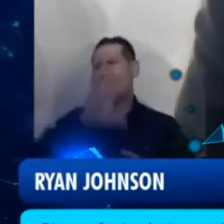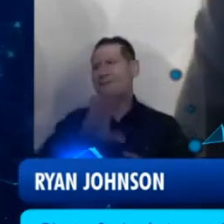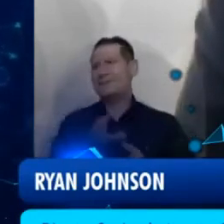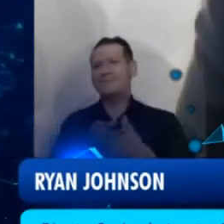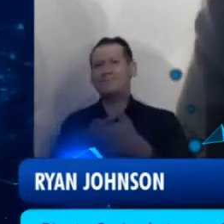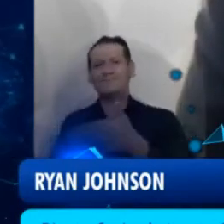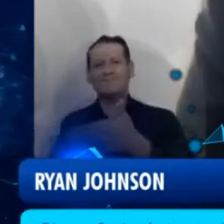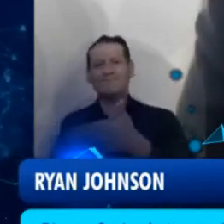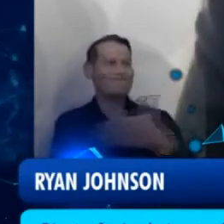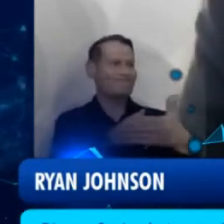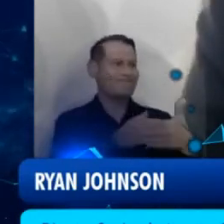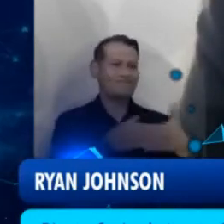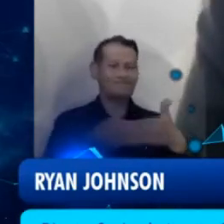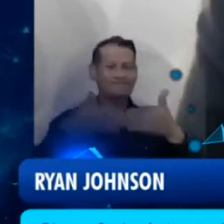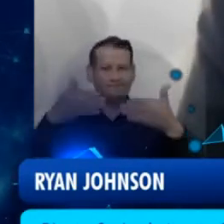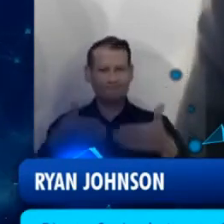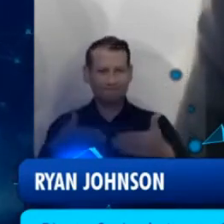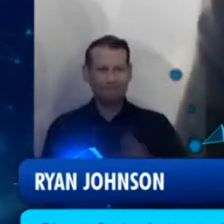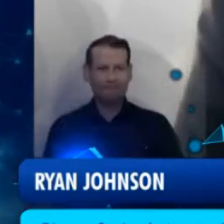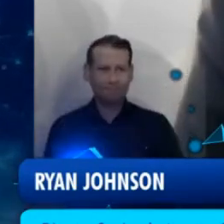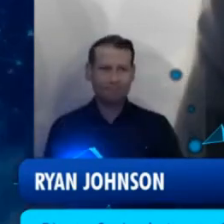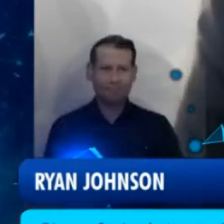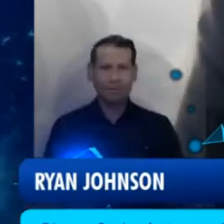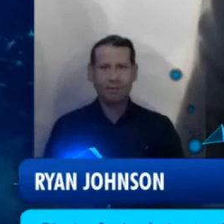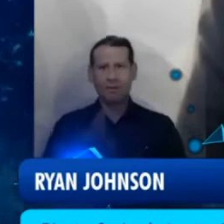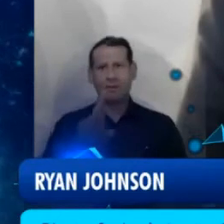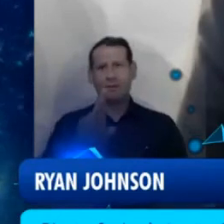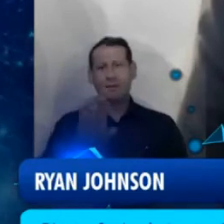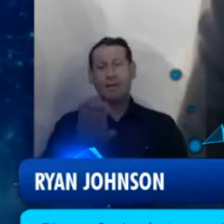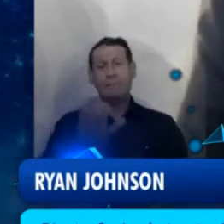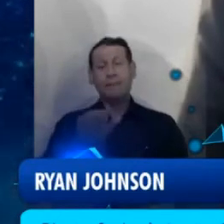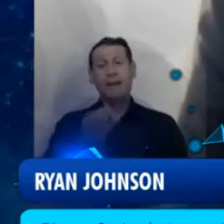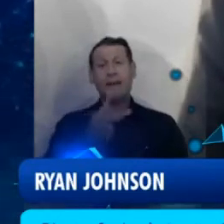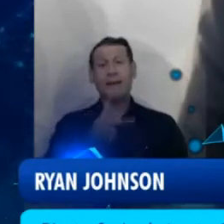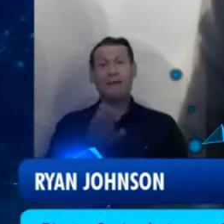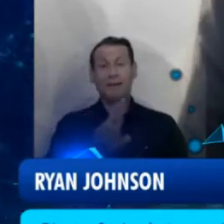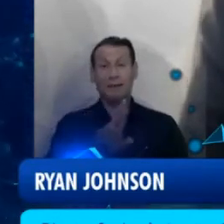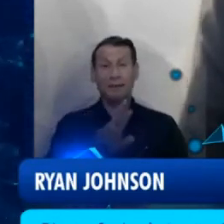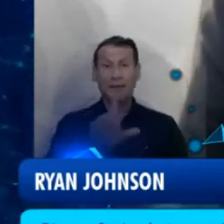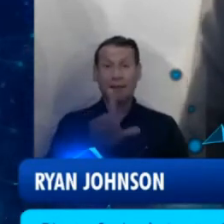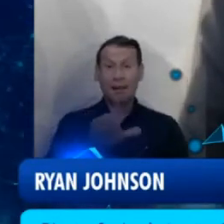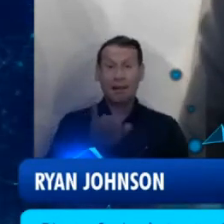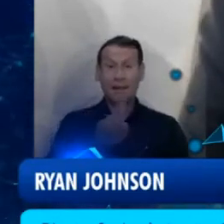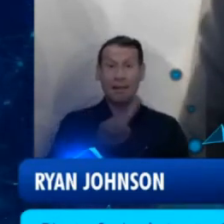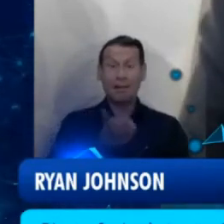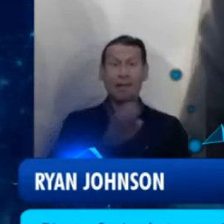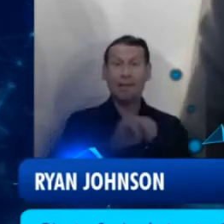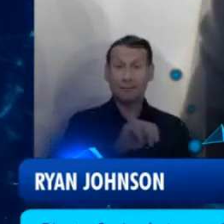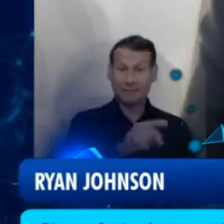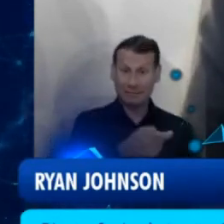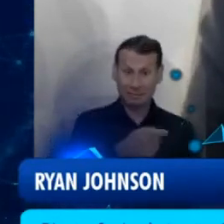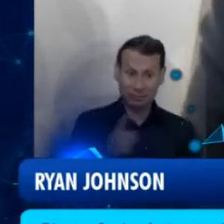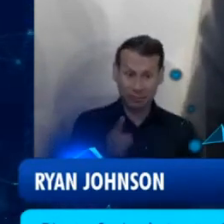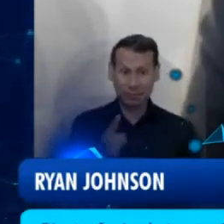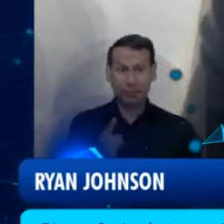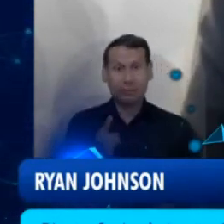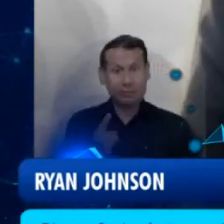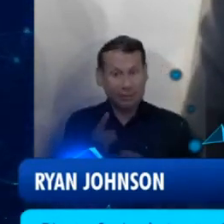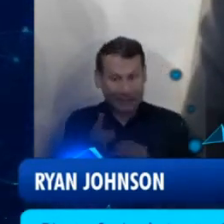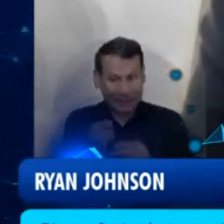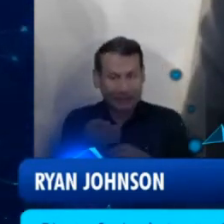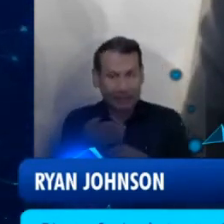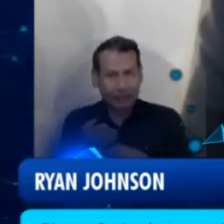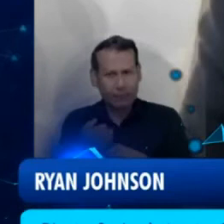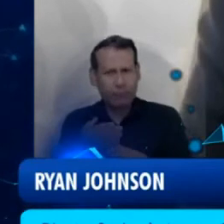region. And that includes, among others, is the blanket licensing, or the oblique license, the blanket licensing, to be able to